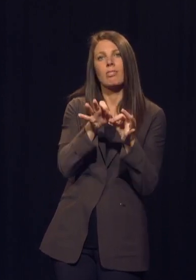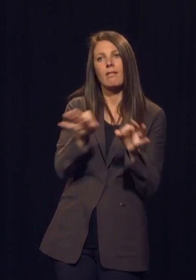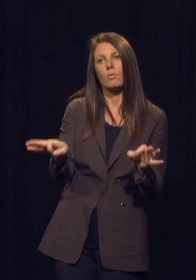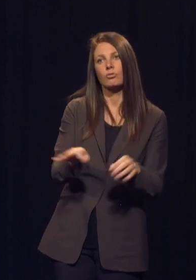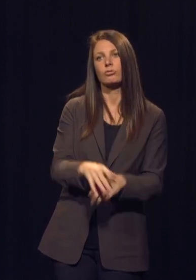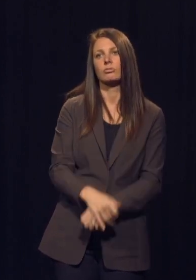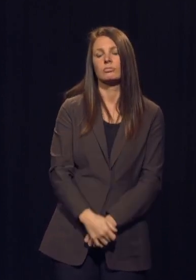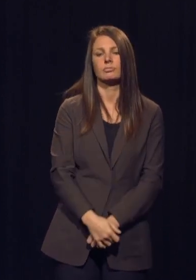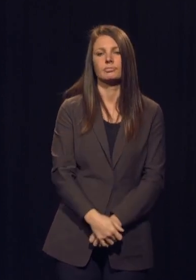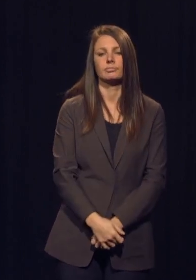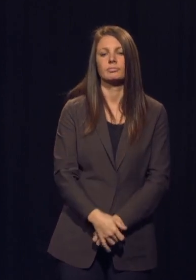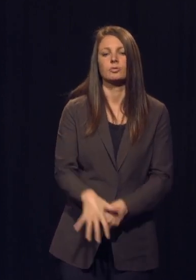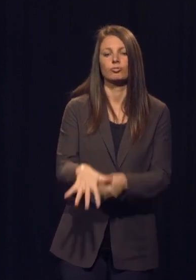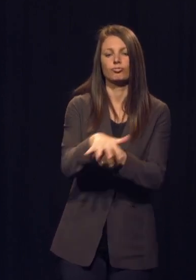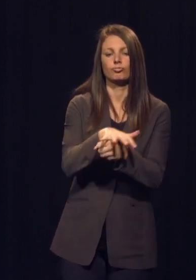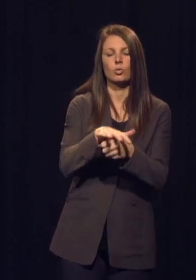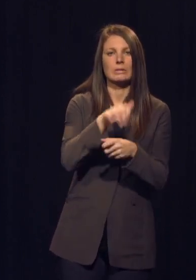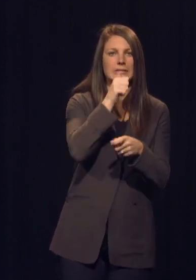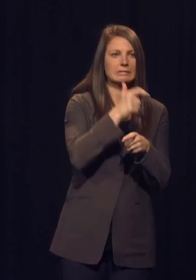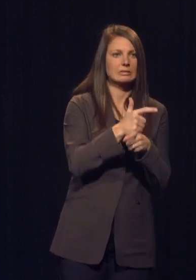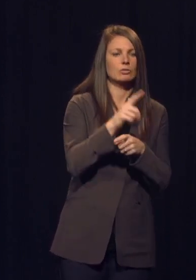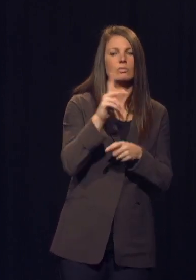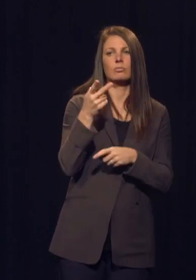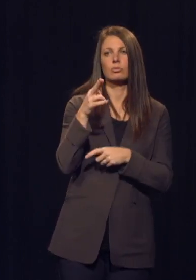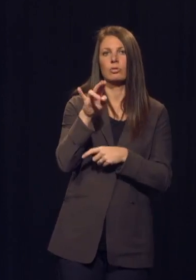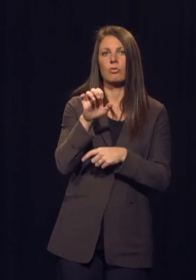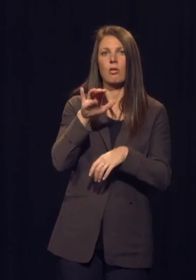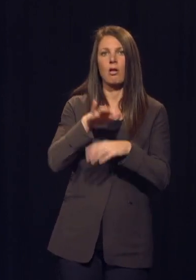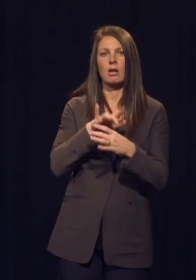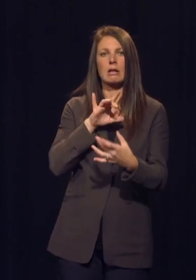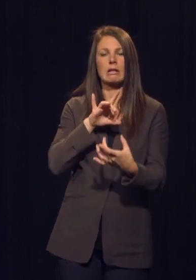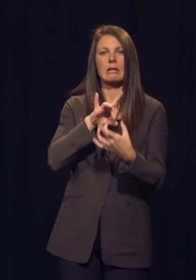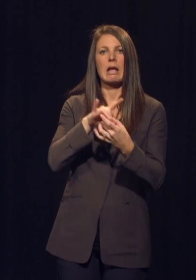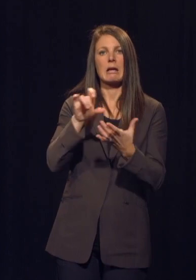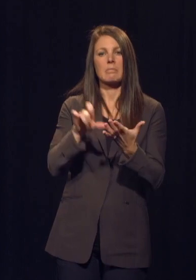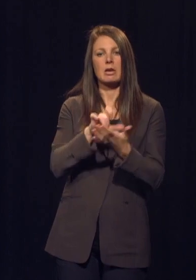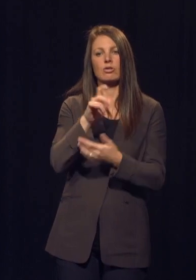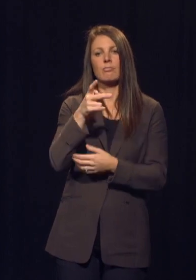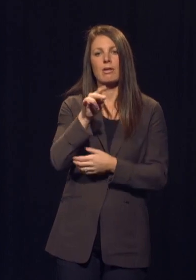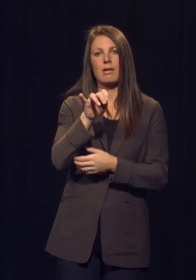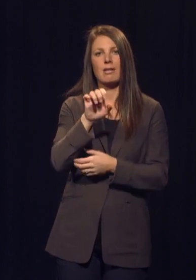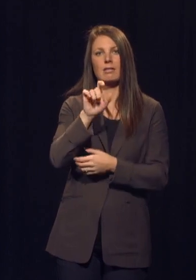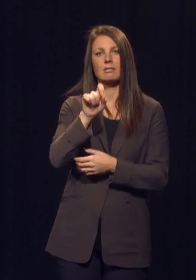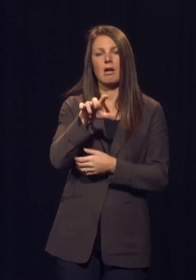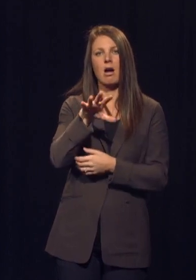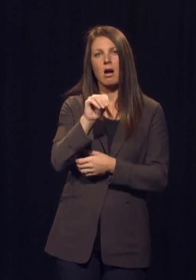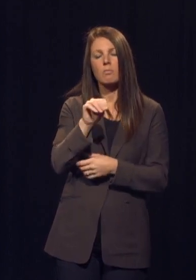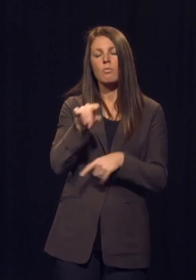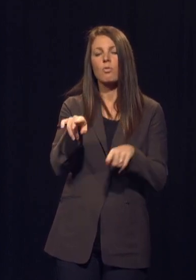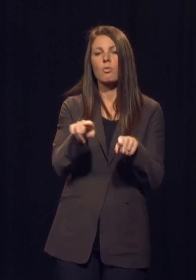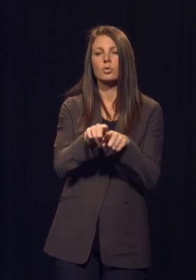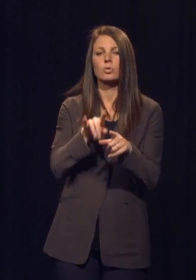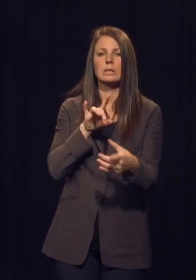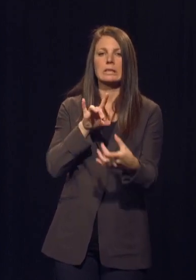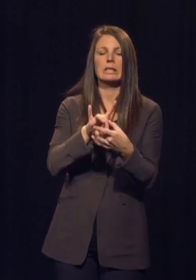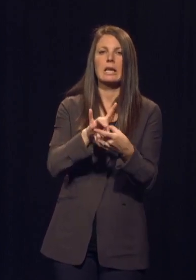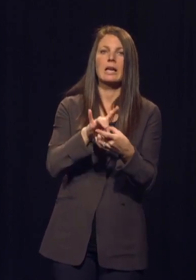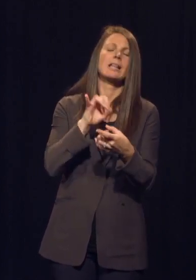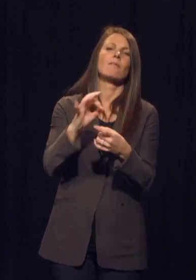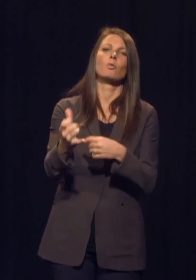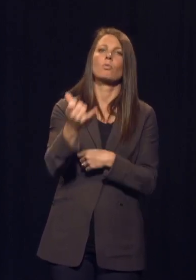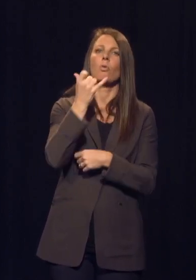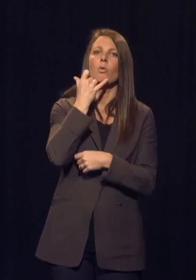You can find your local assisters and brokers on the Connect page at Pennie.com. We can also connect you to them if you give us a